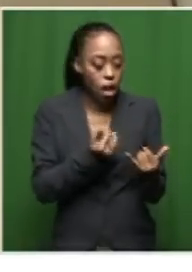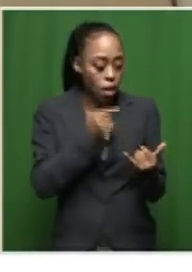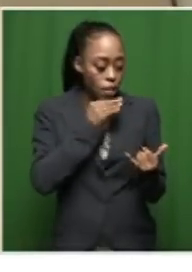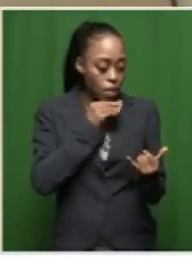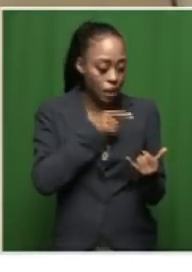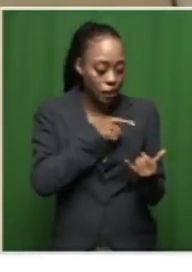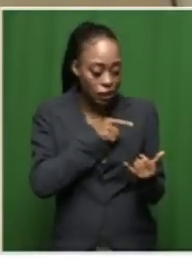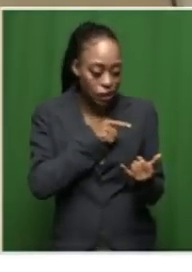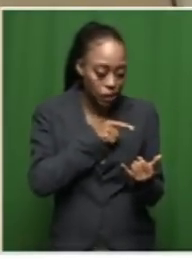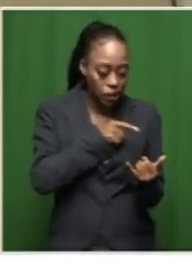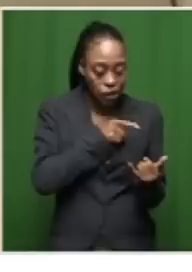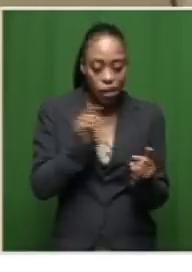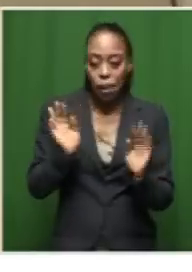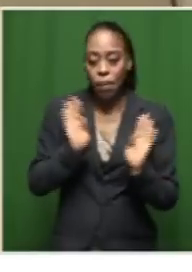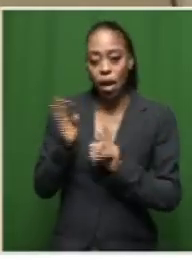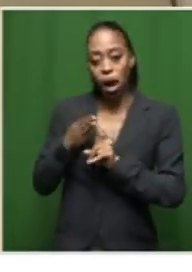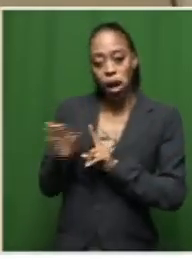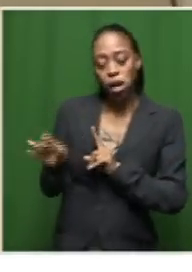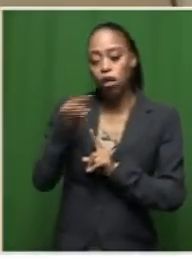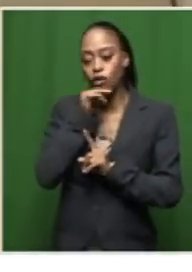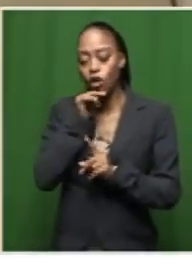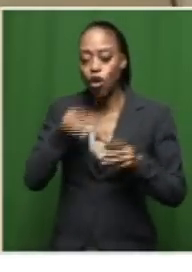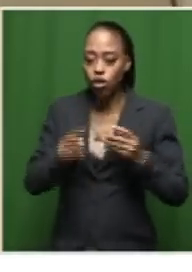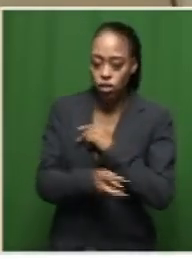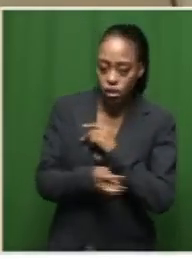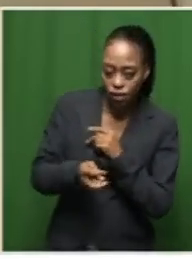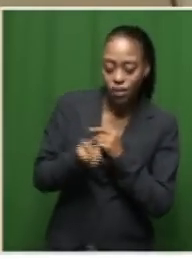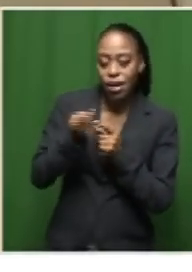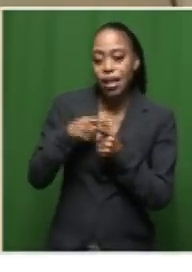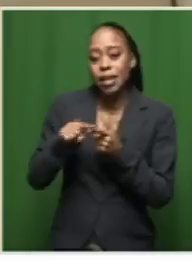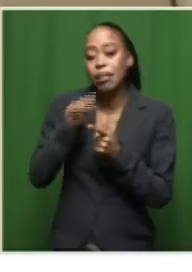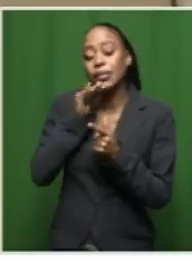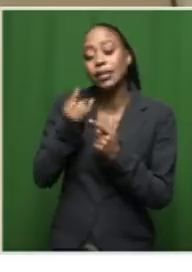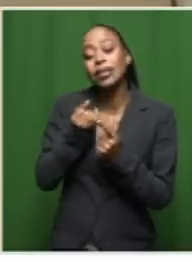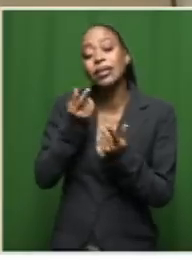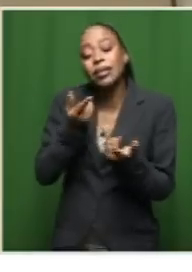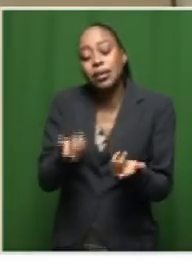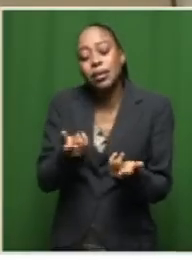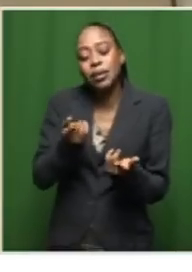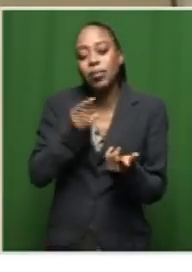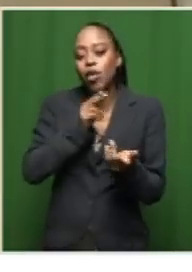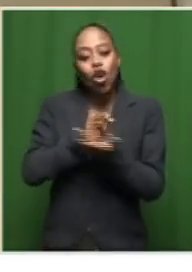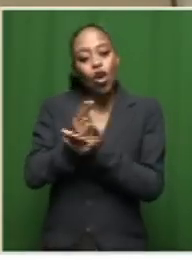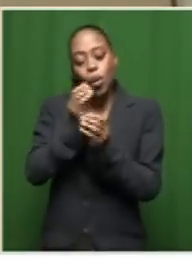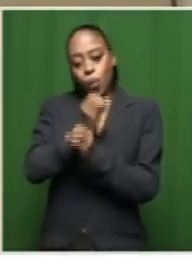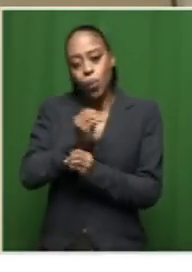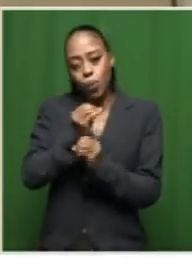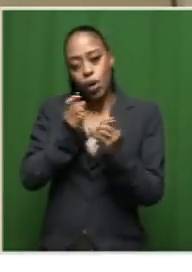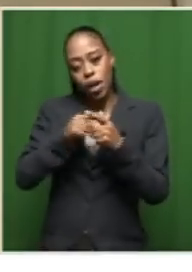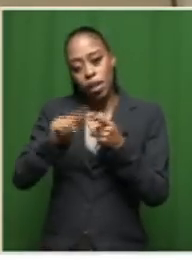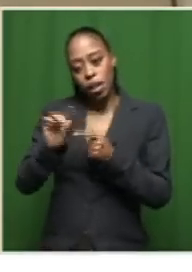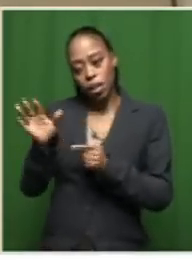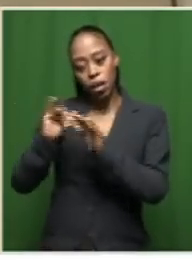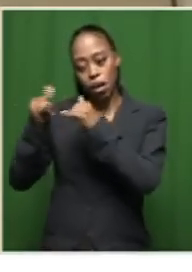a misconduct, fraud or theft, and that has an element of dishonesty in it. Then your